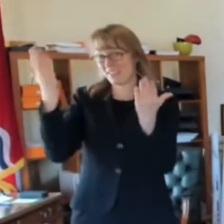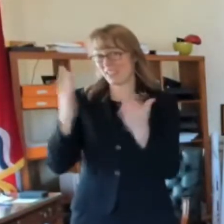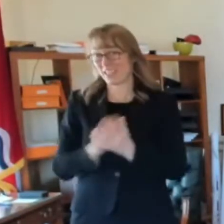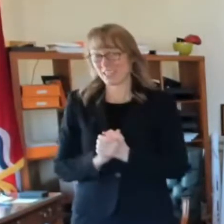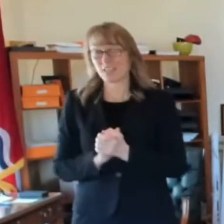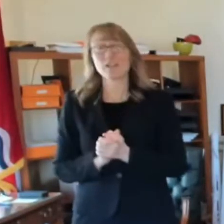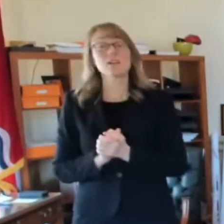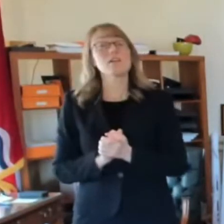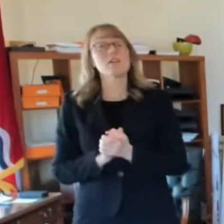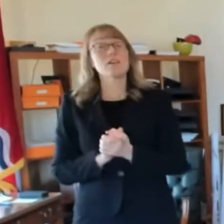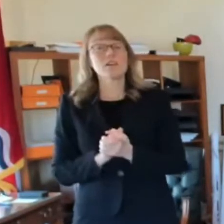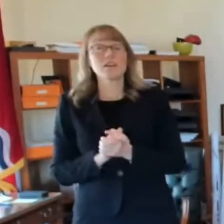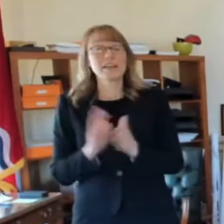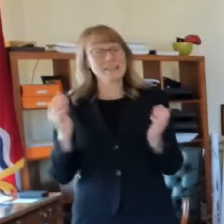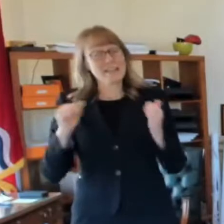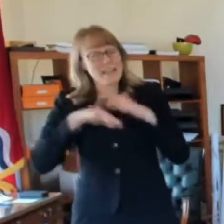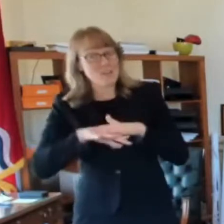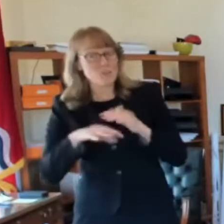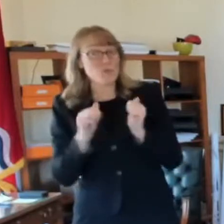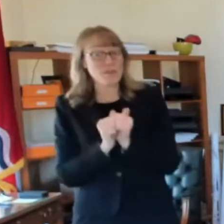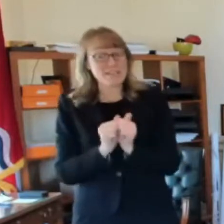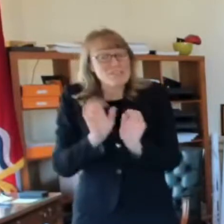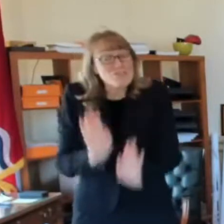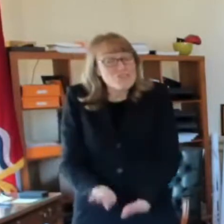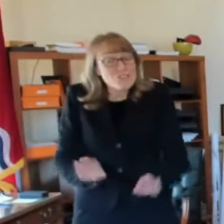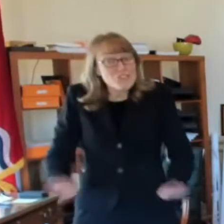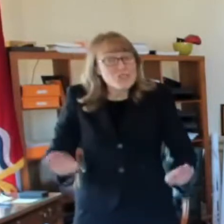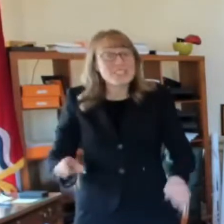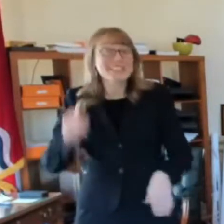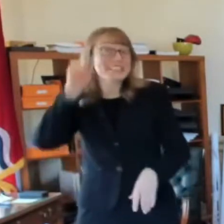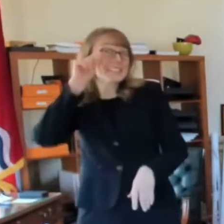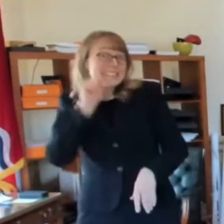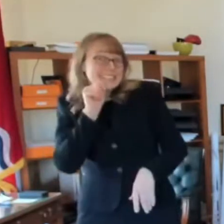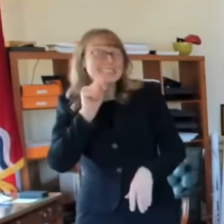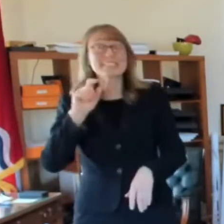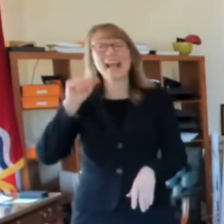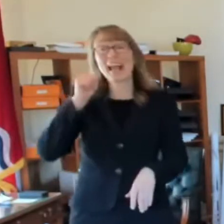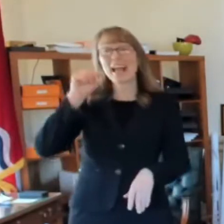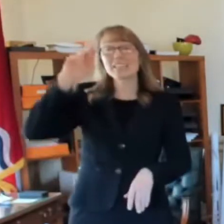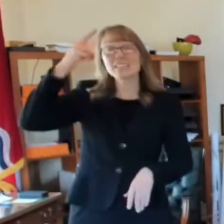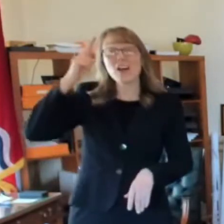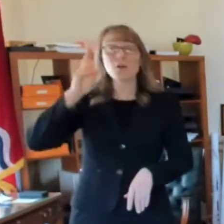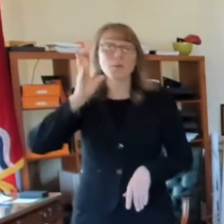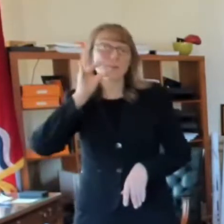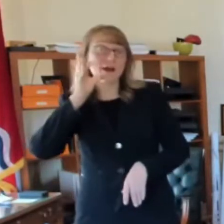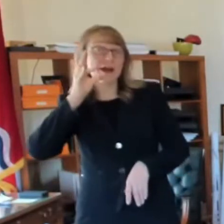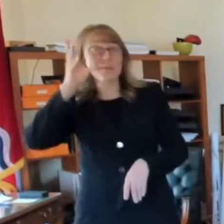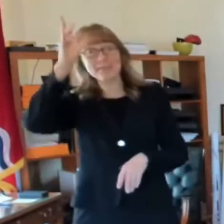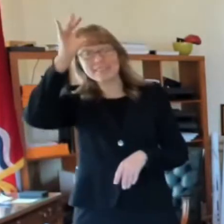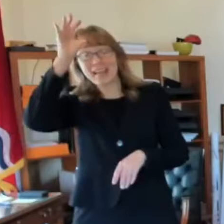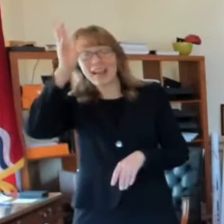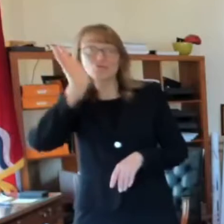where you got the kids, the teenagers, aunts, uncles, cousins, mom, dad, grandma,